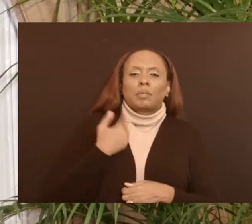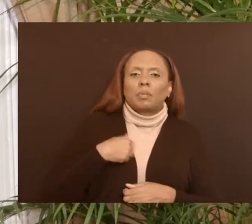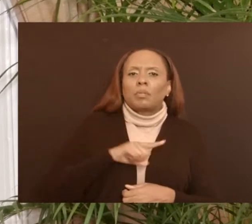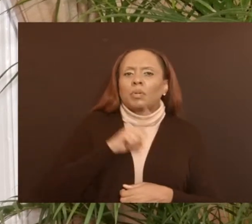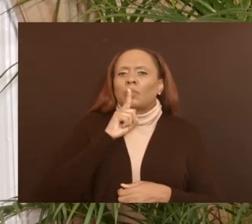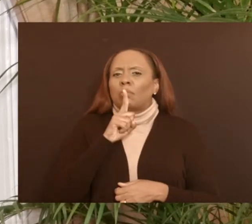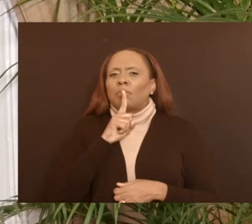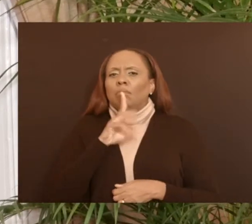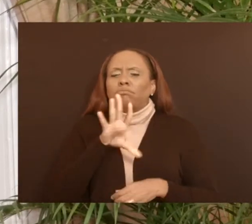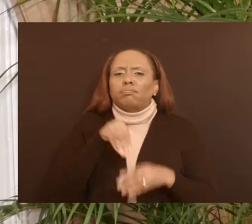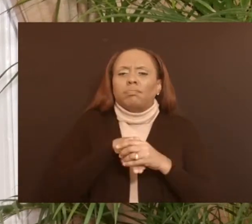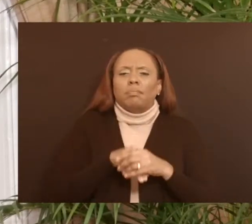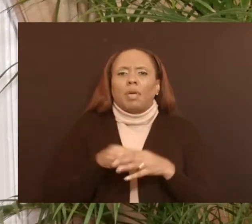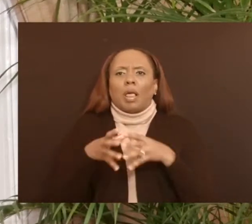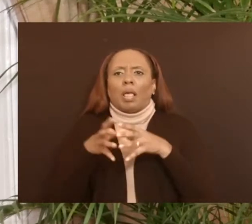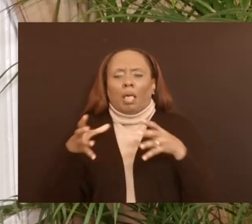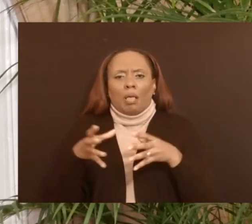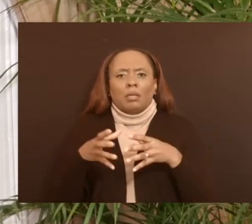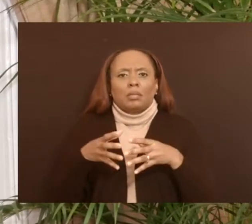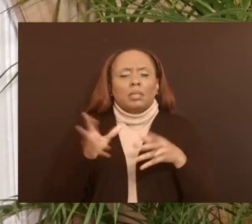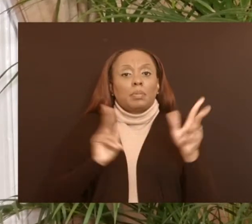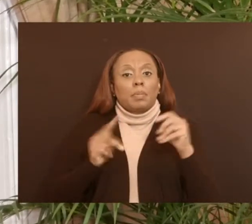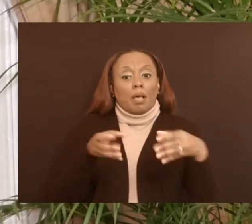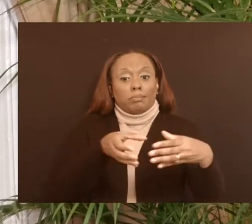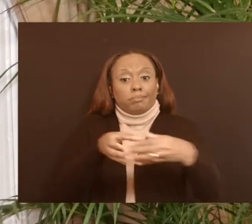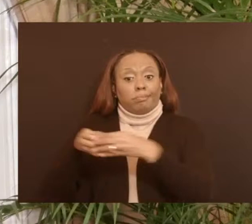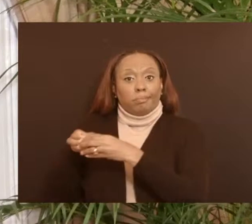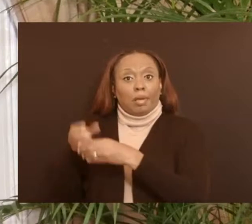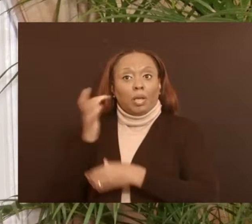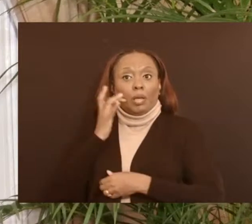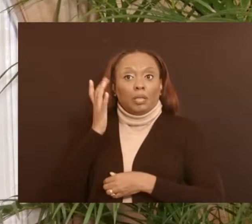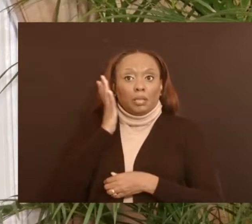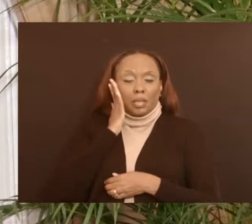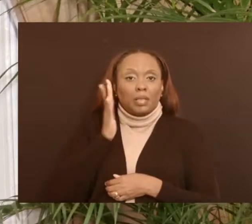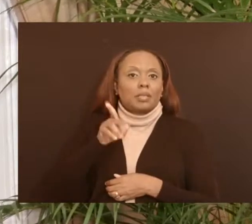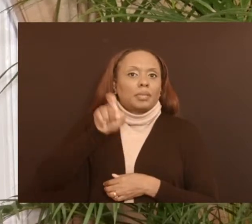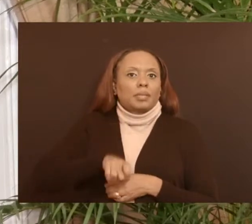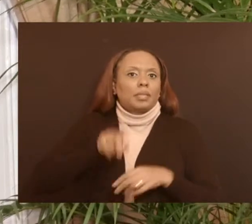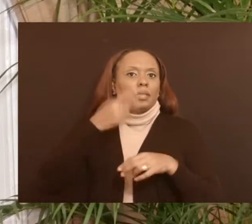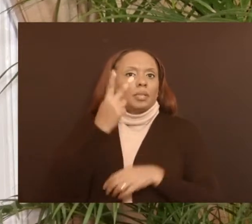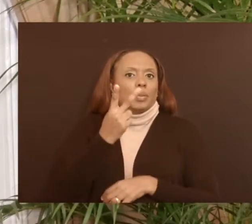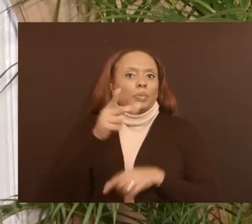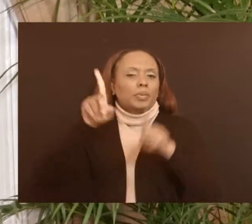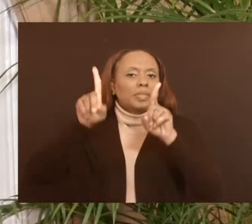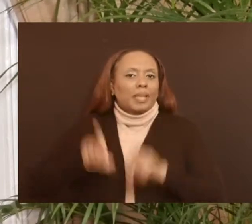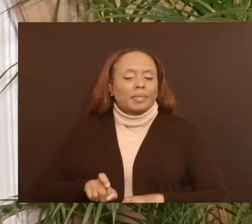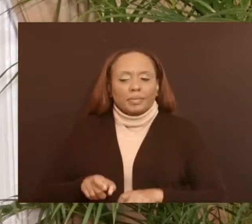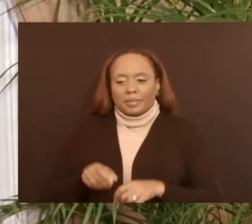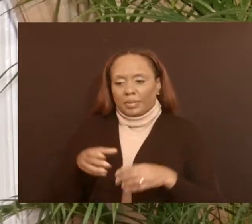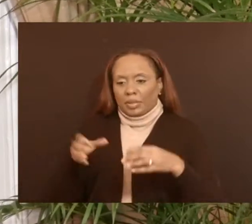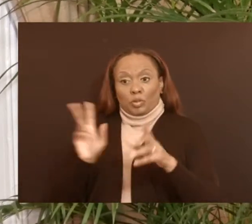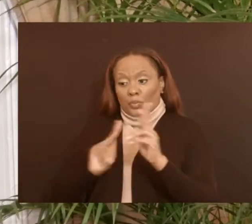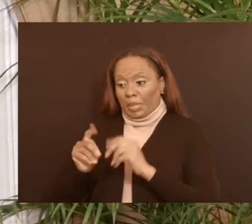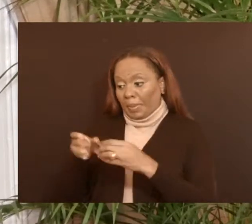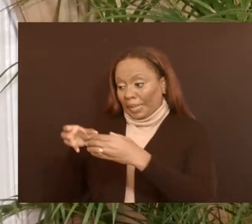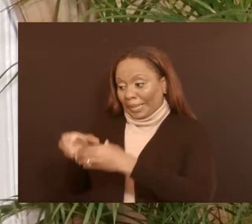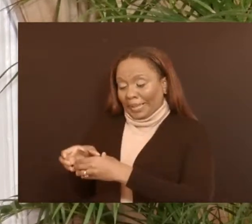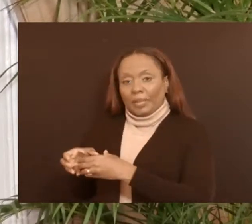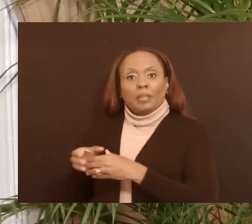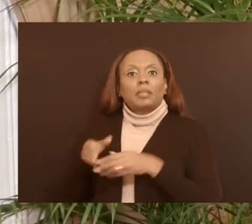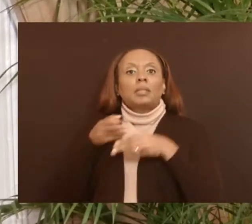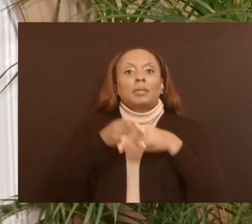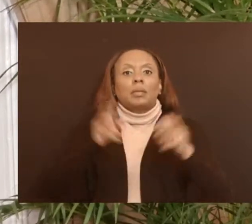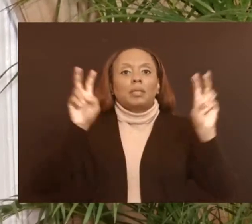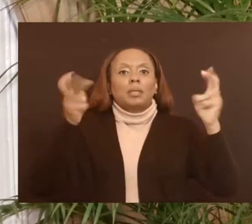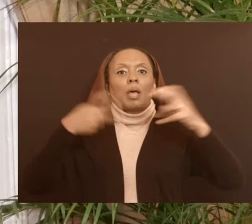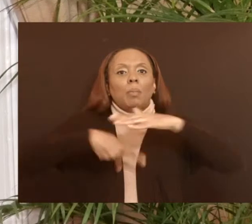individuals are usually primary contacts and require 2 tests. We again ask the public for